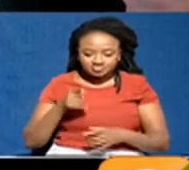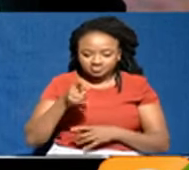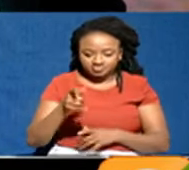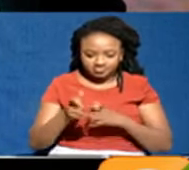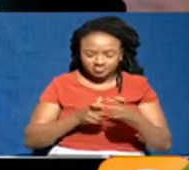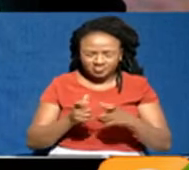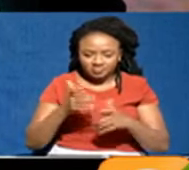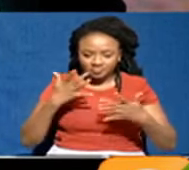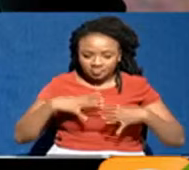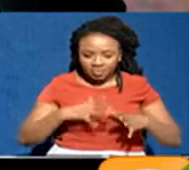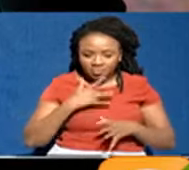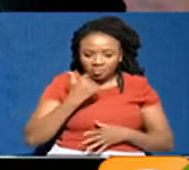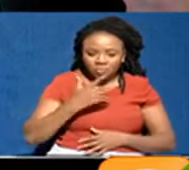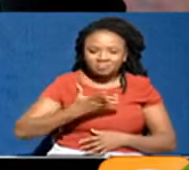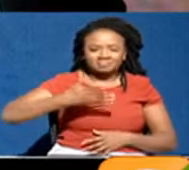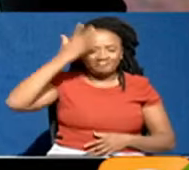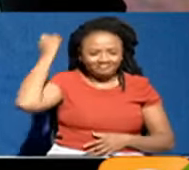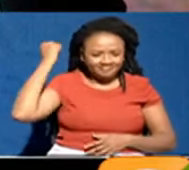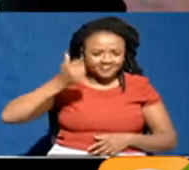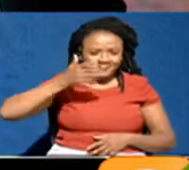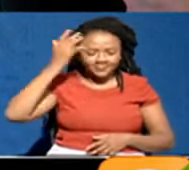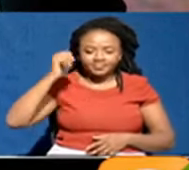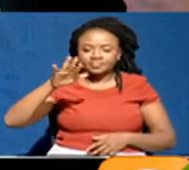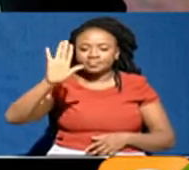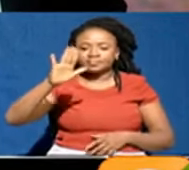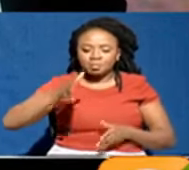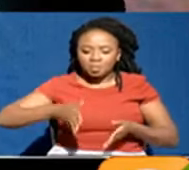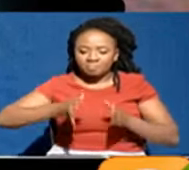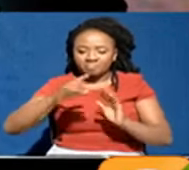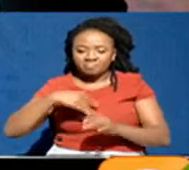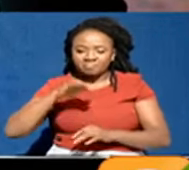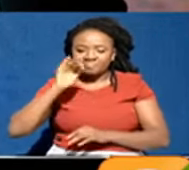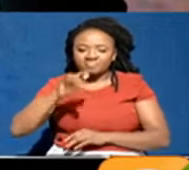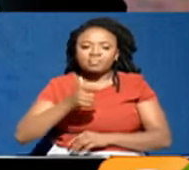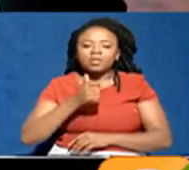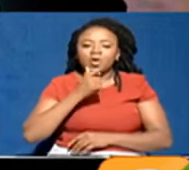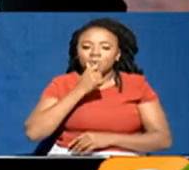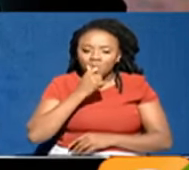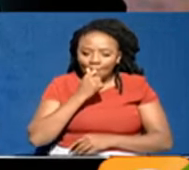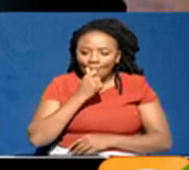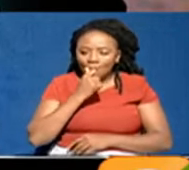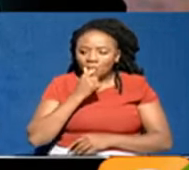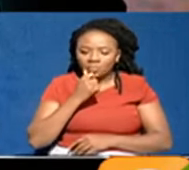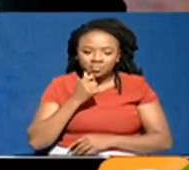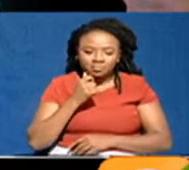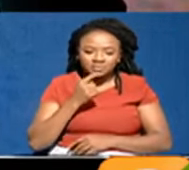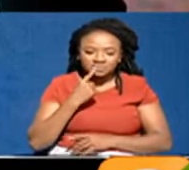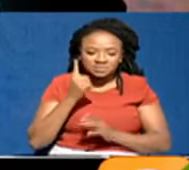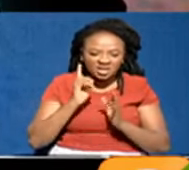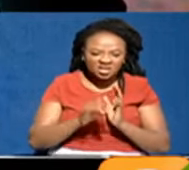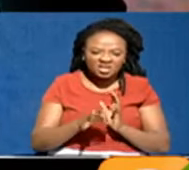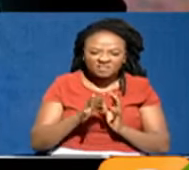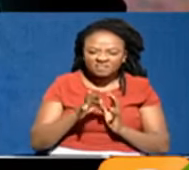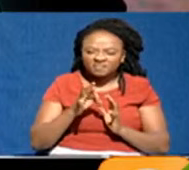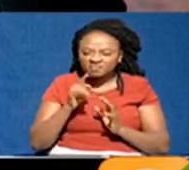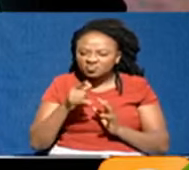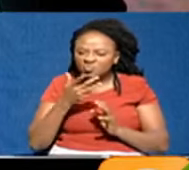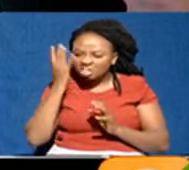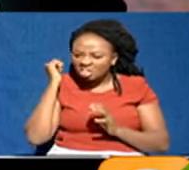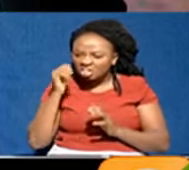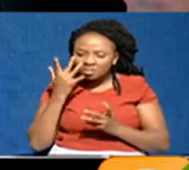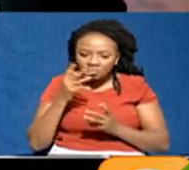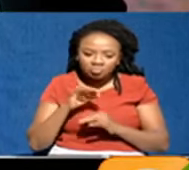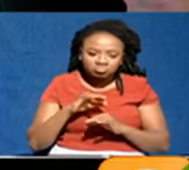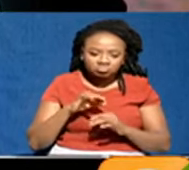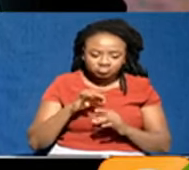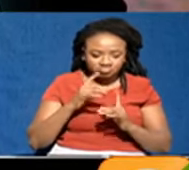drunk drivers being held on the street and asked to kind of, you know, say whether they were drinking on their way home and